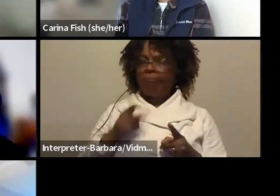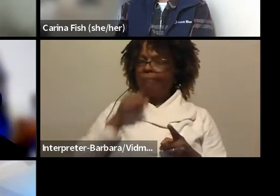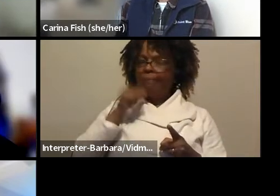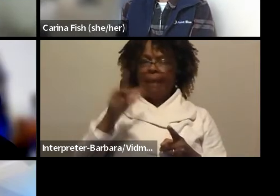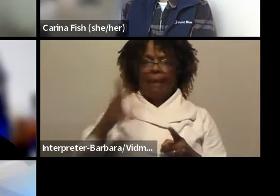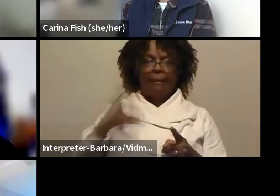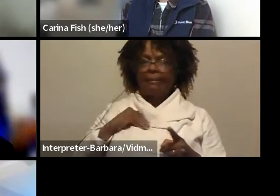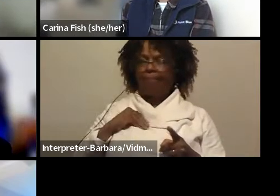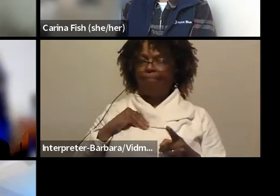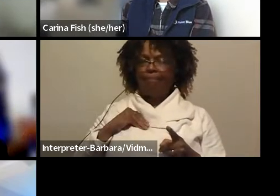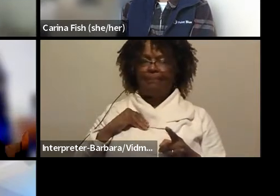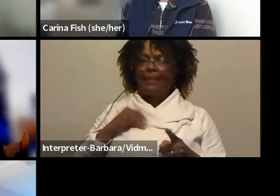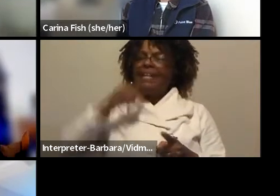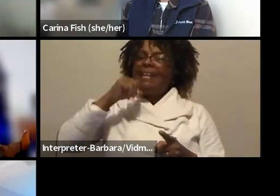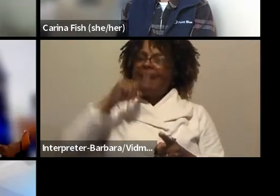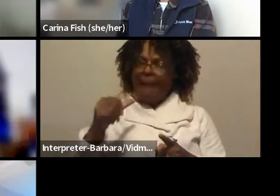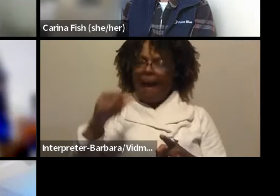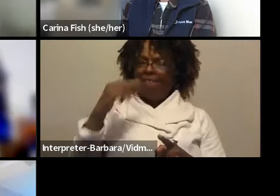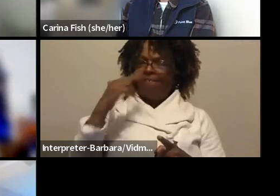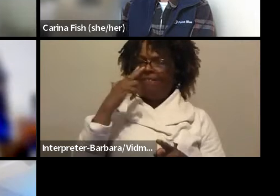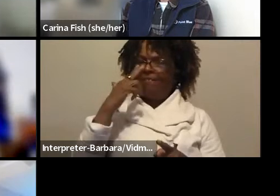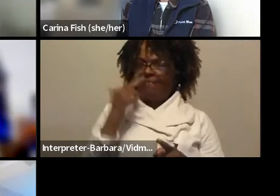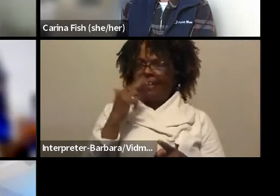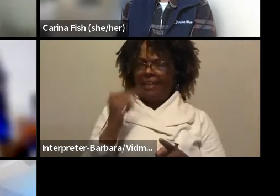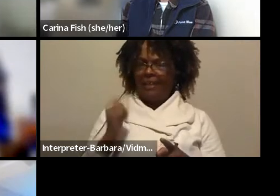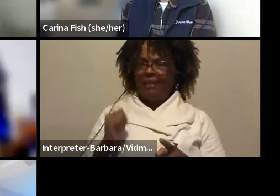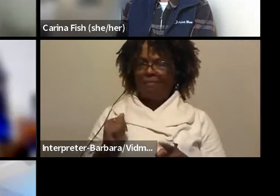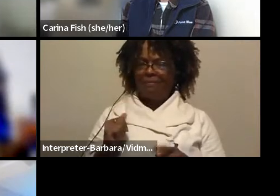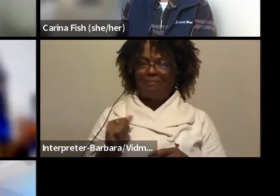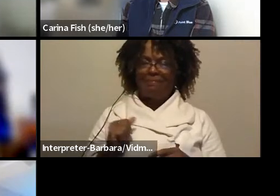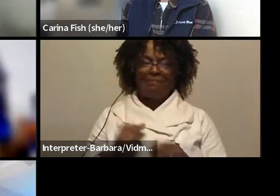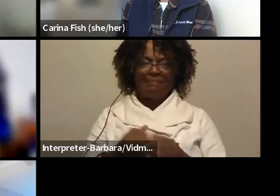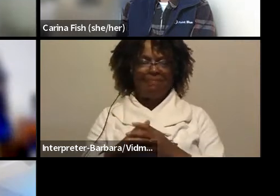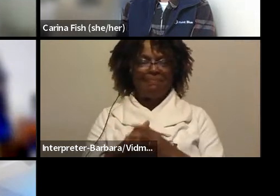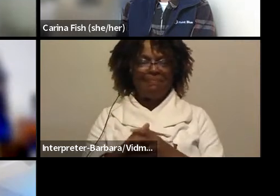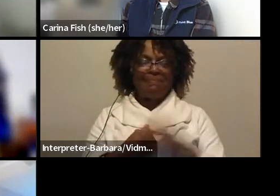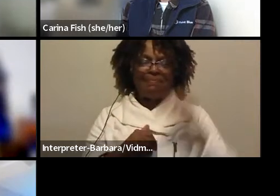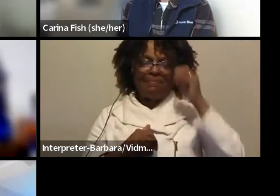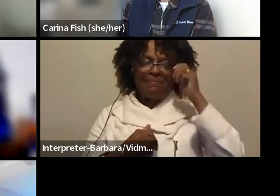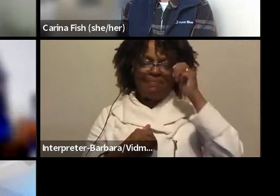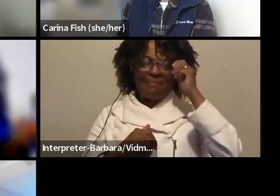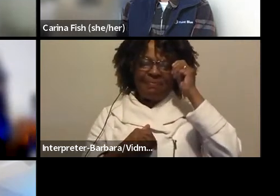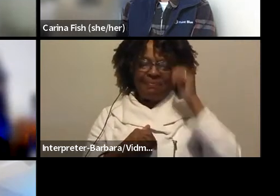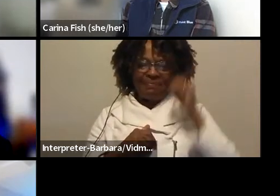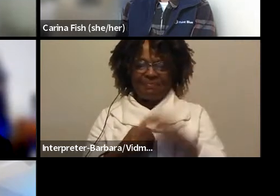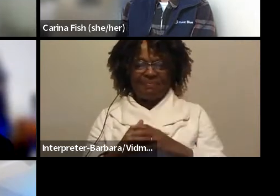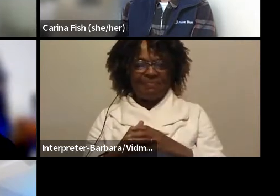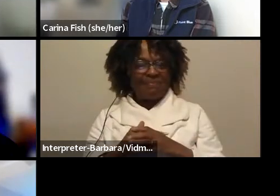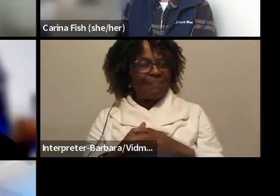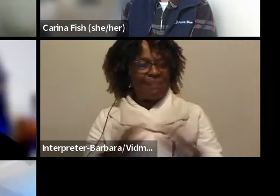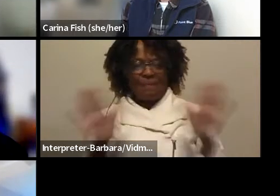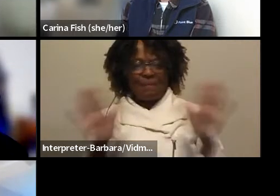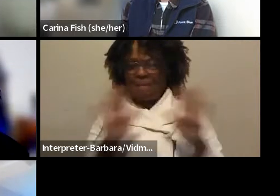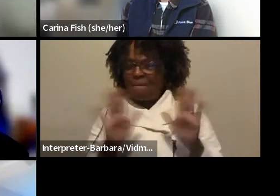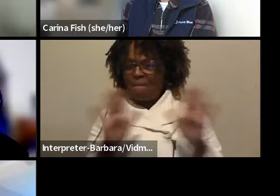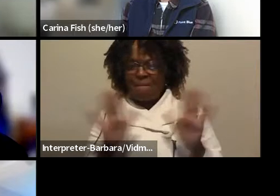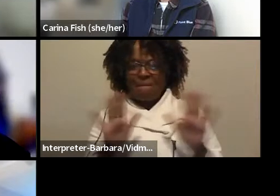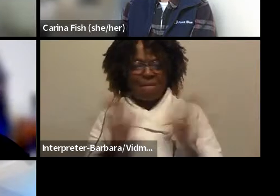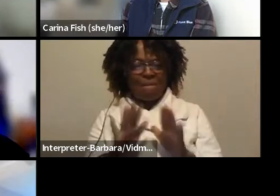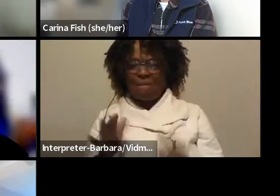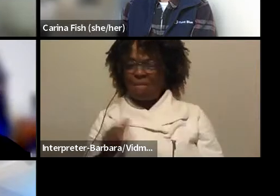funny. Morgan State. I see Morgan State. That's not correct.